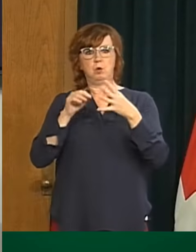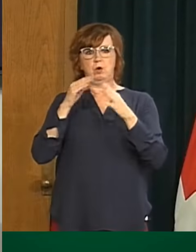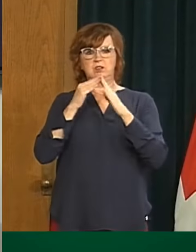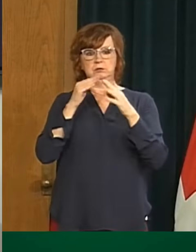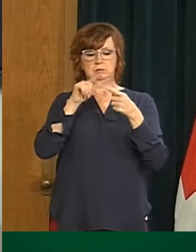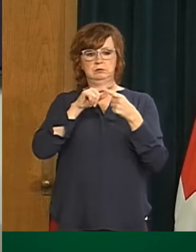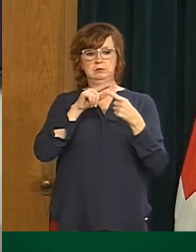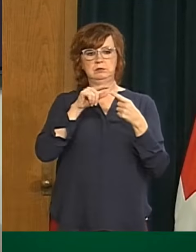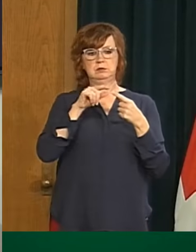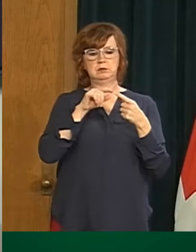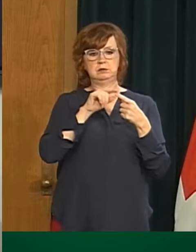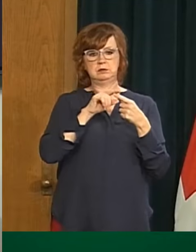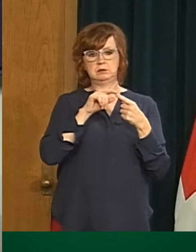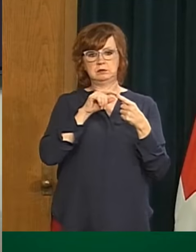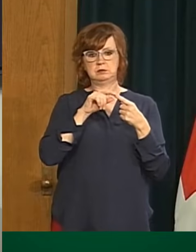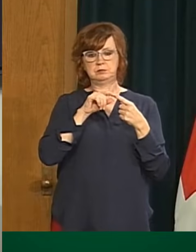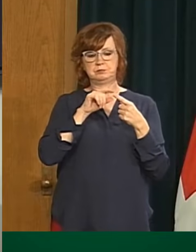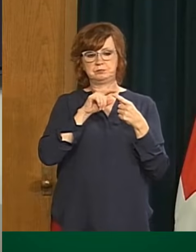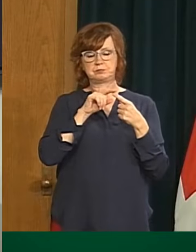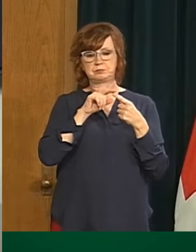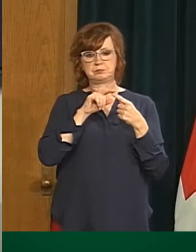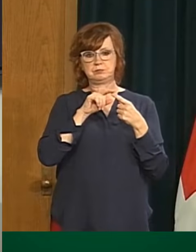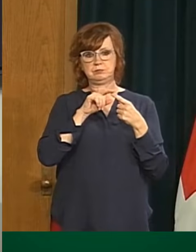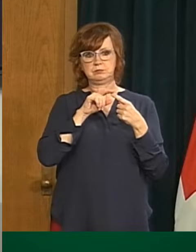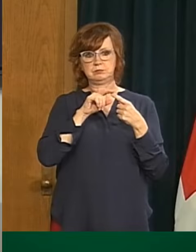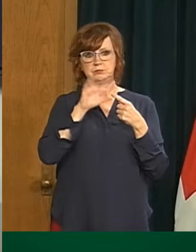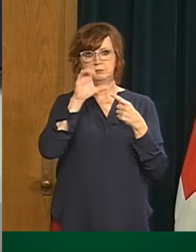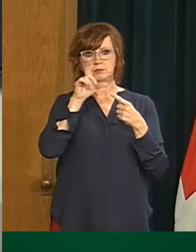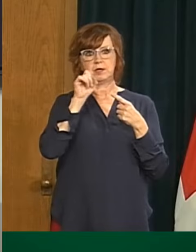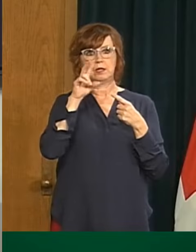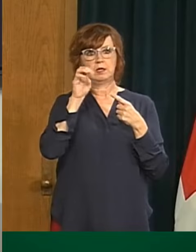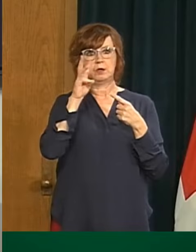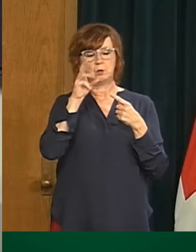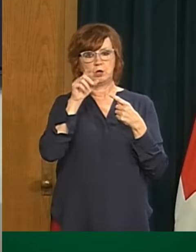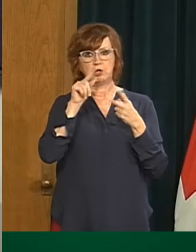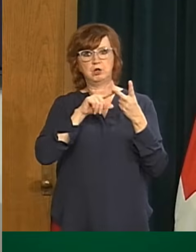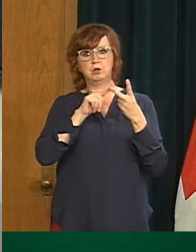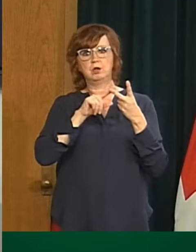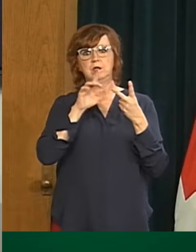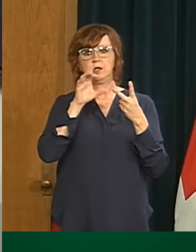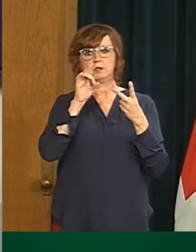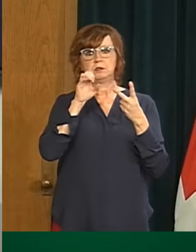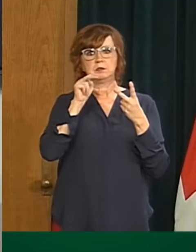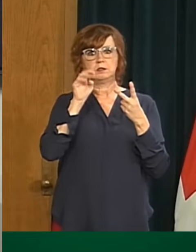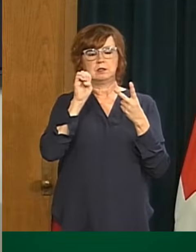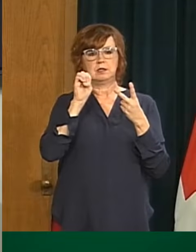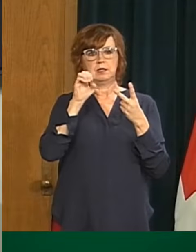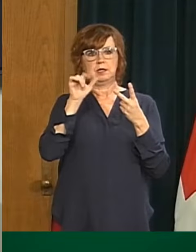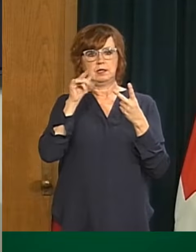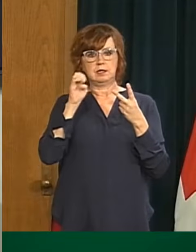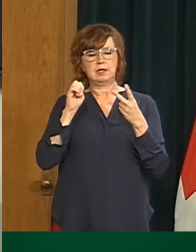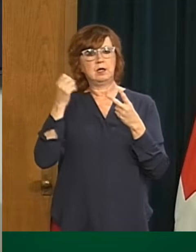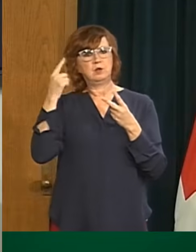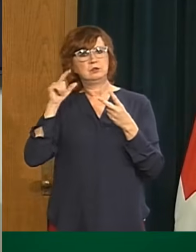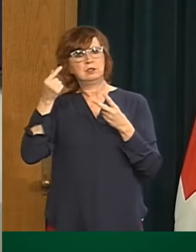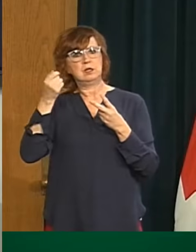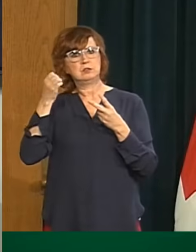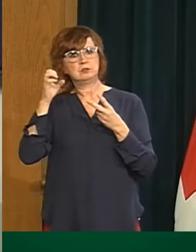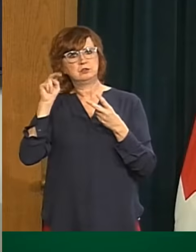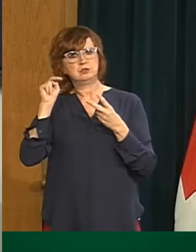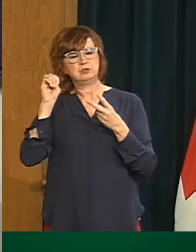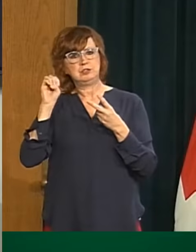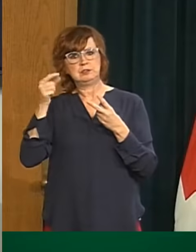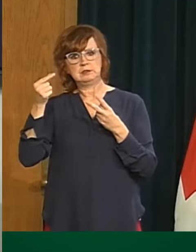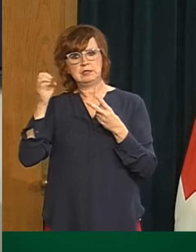addition, the GenExpert testing machine that has been recently deployed to the community of Loche is now up and running, and it will help us deliver results quickly